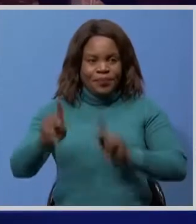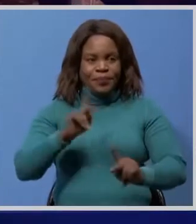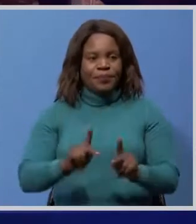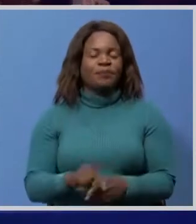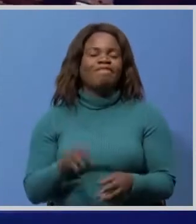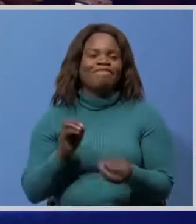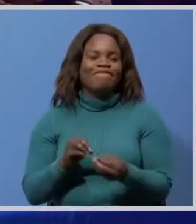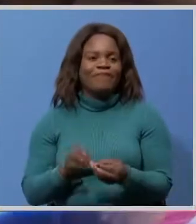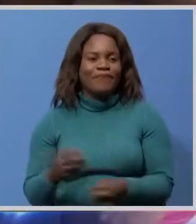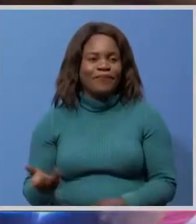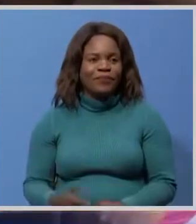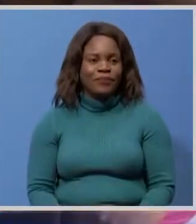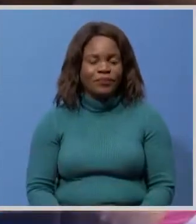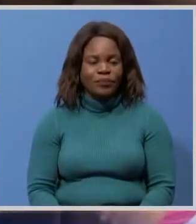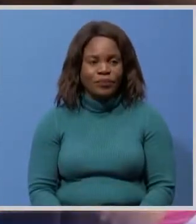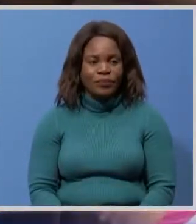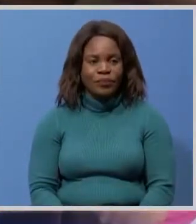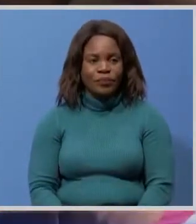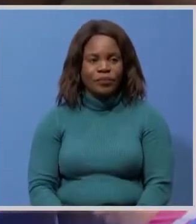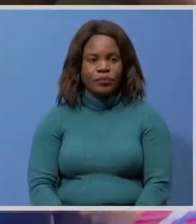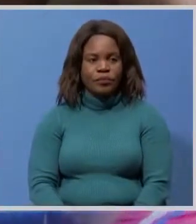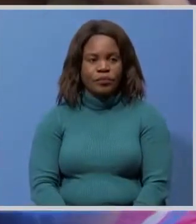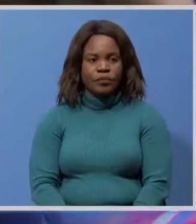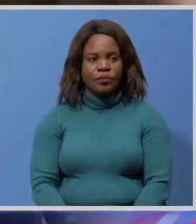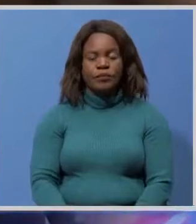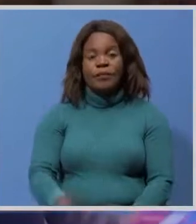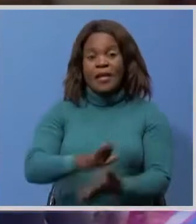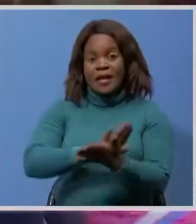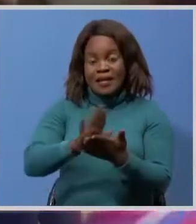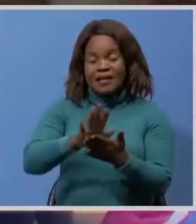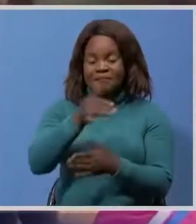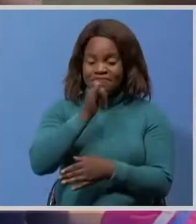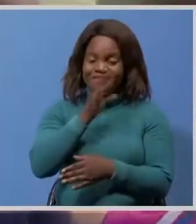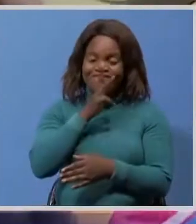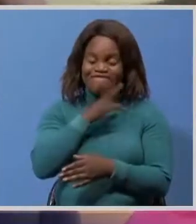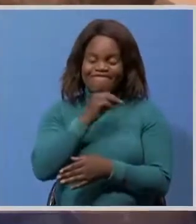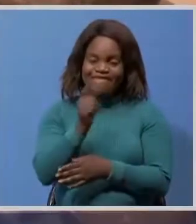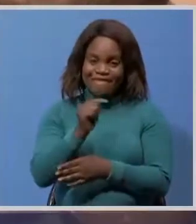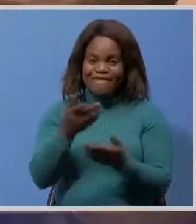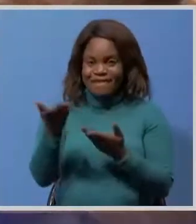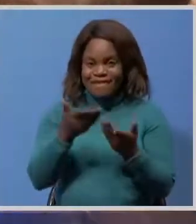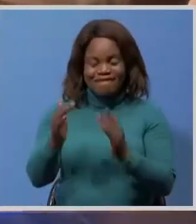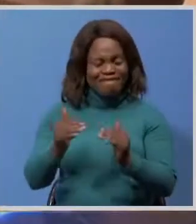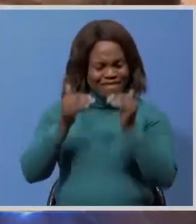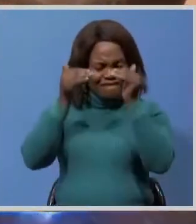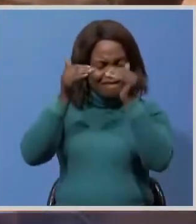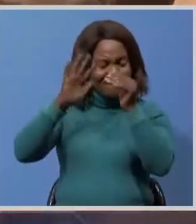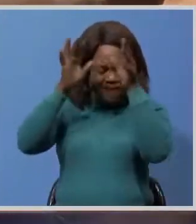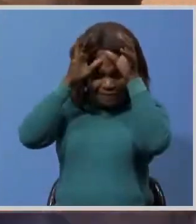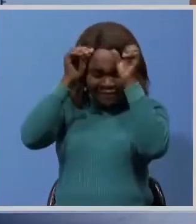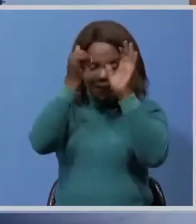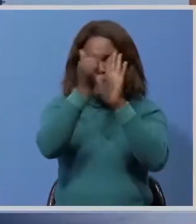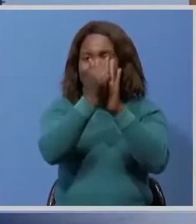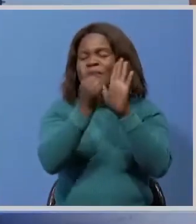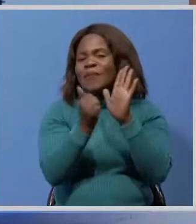have the details. The provision of clean drinking water and sanitation services has remained top on President Edgar Lungu's